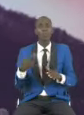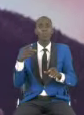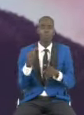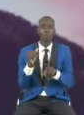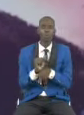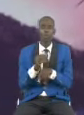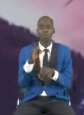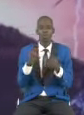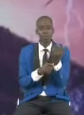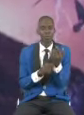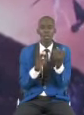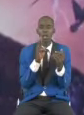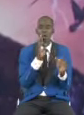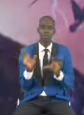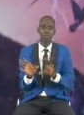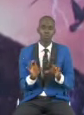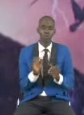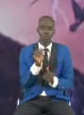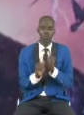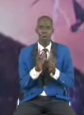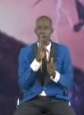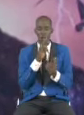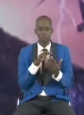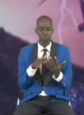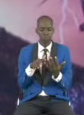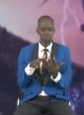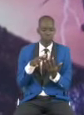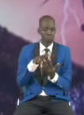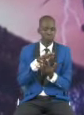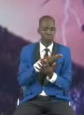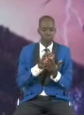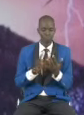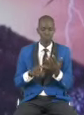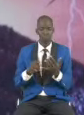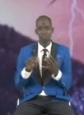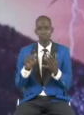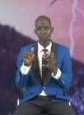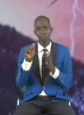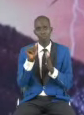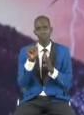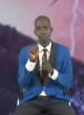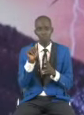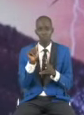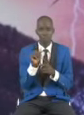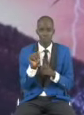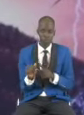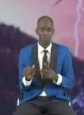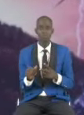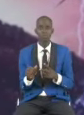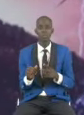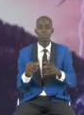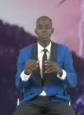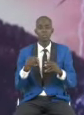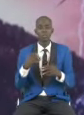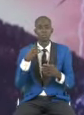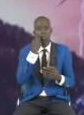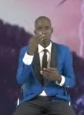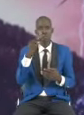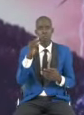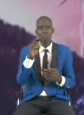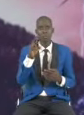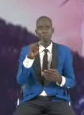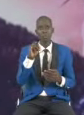manifest. Which are these? Adultery, that's something to take away. Fornication, that's something to